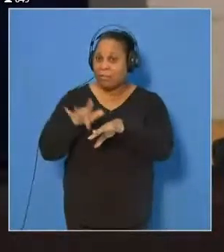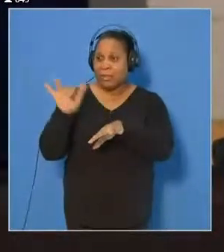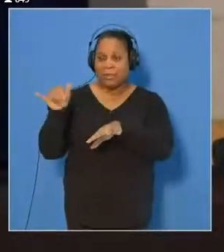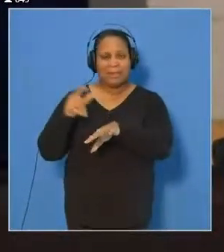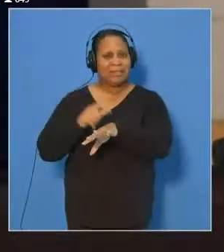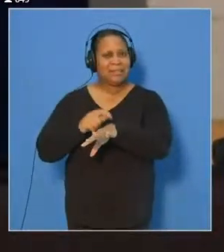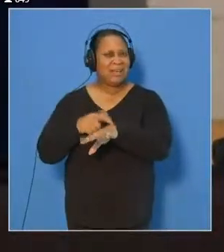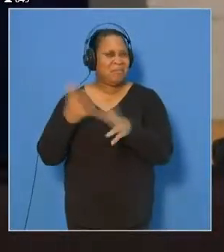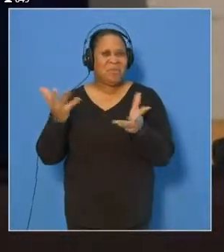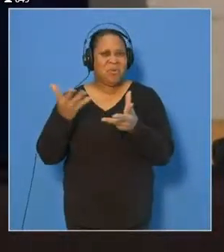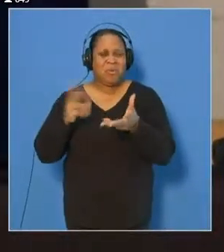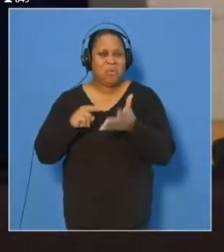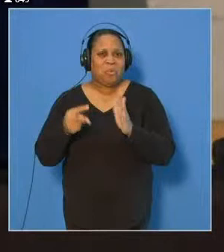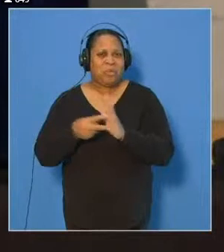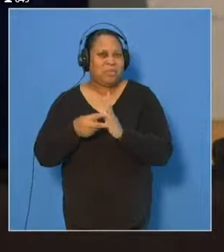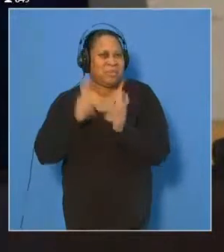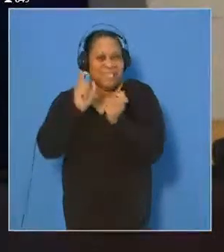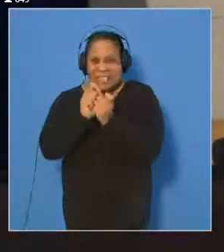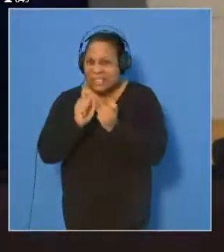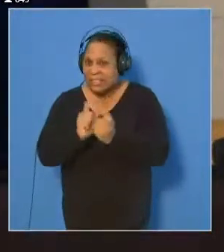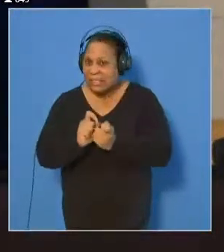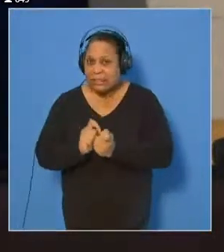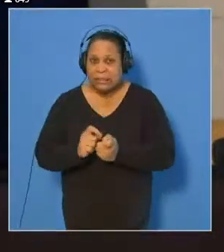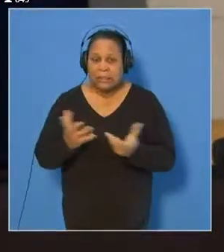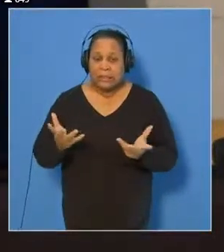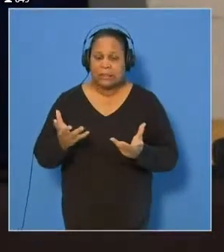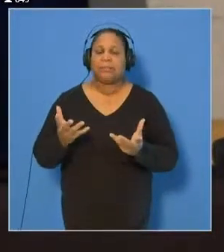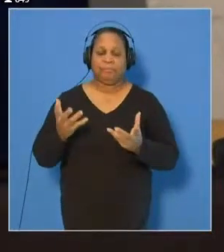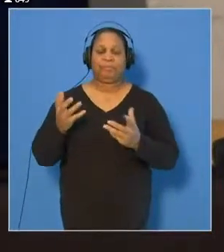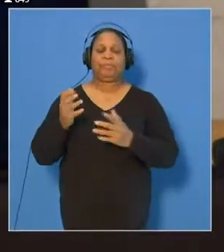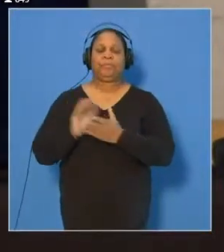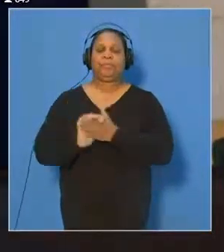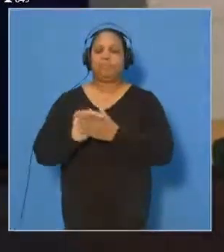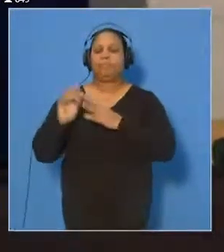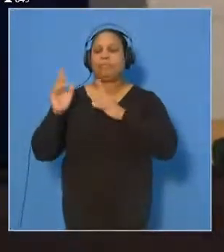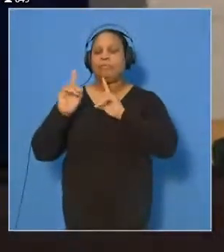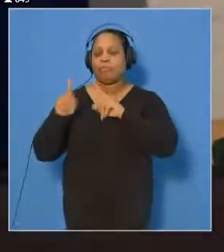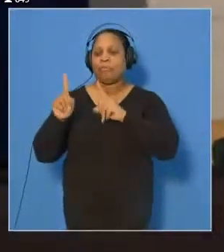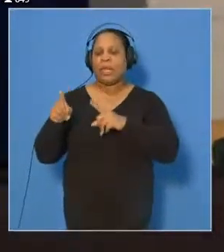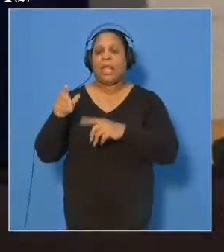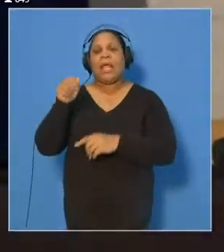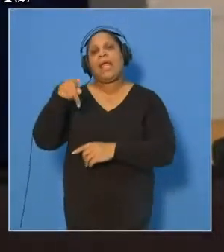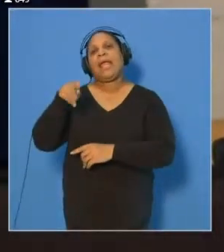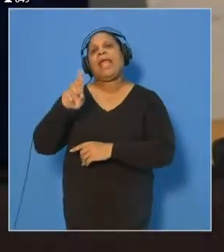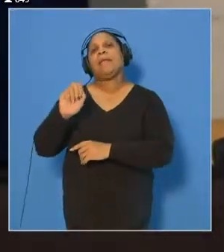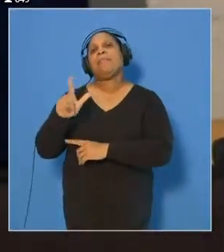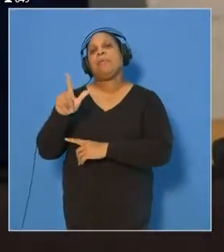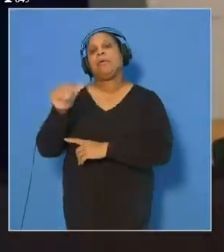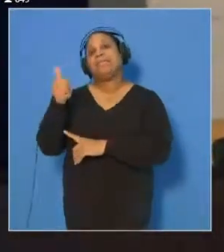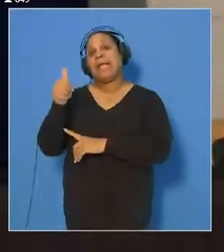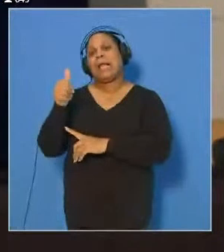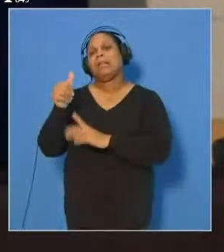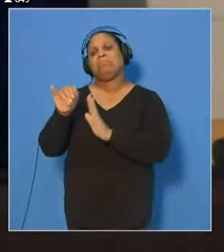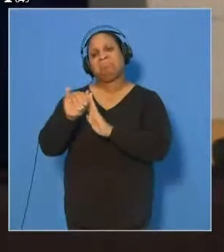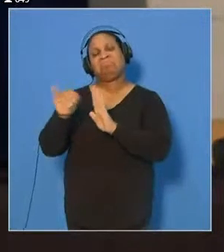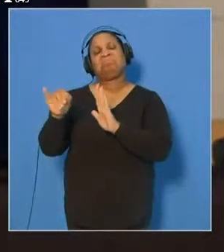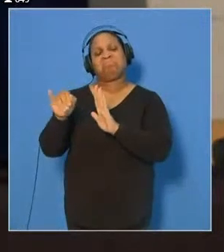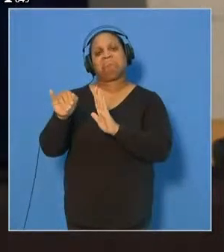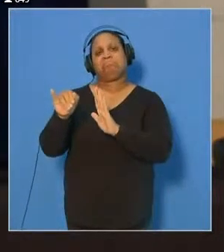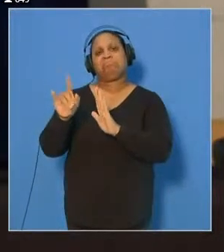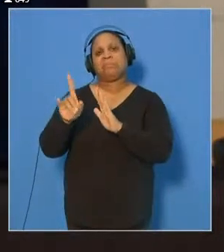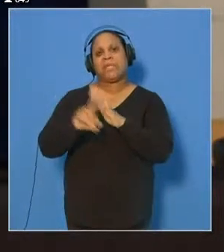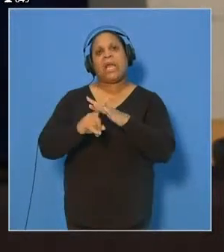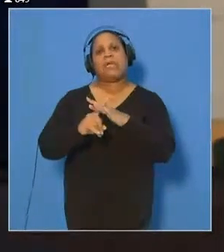to figure out what that specifically means. Okay. April 10th was the date that we identified a